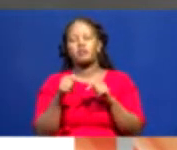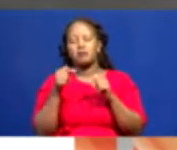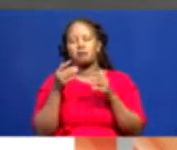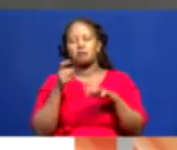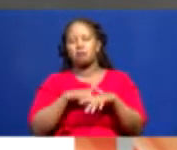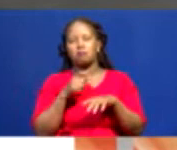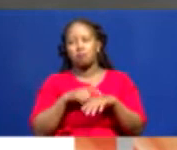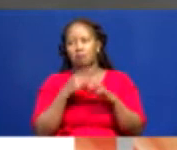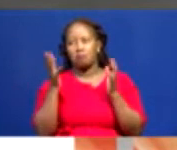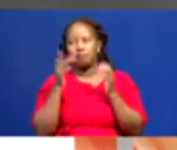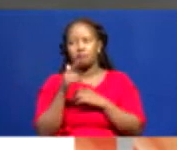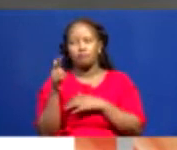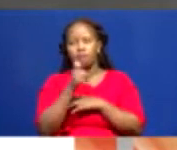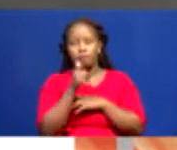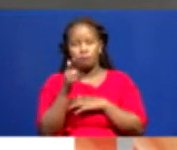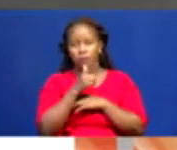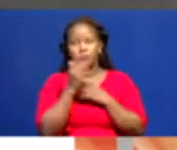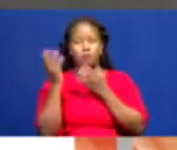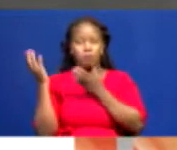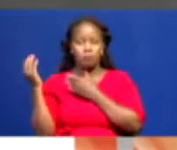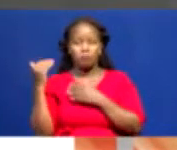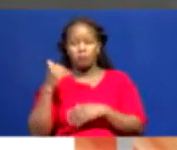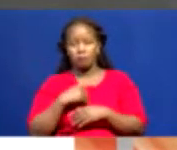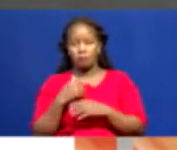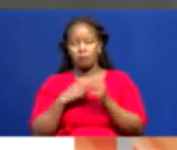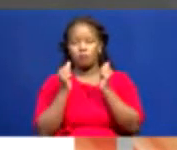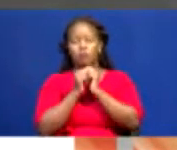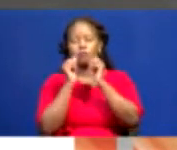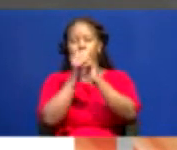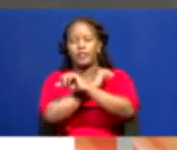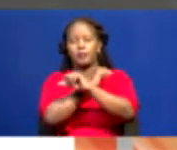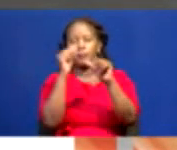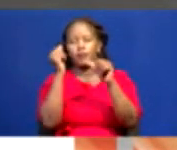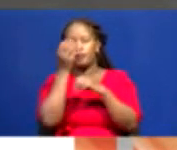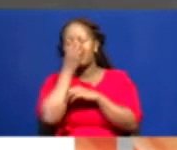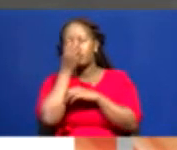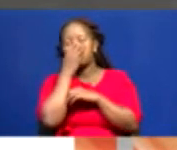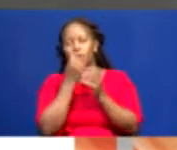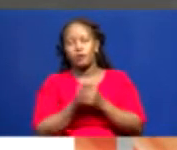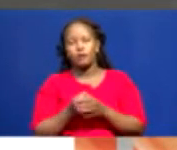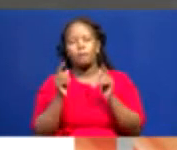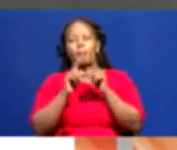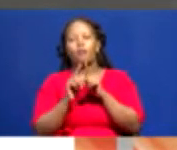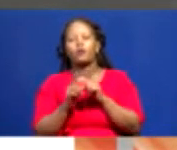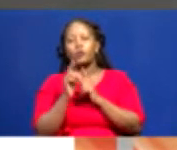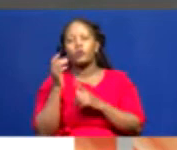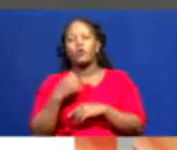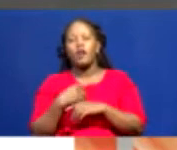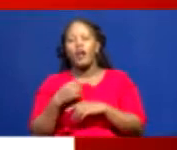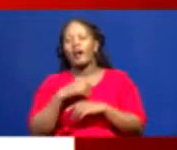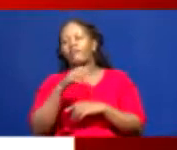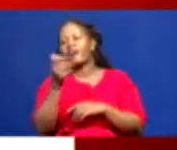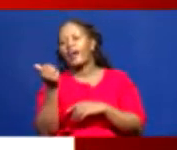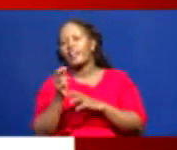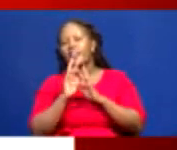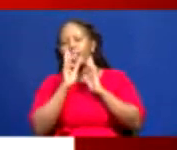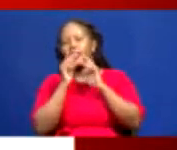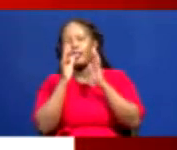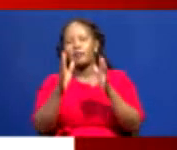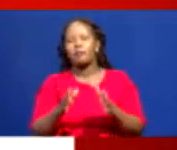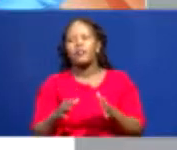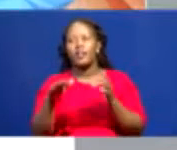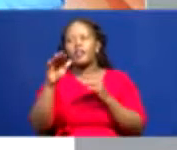afternoon expected to be with President William Ruto. At the same time, we have Michael Mwandiga in